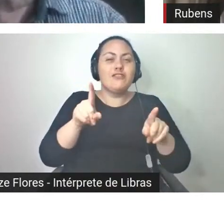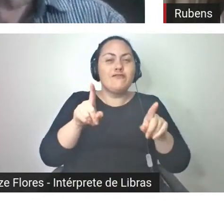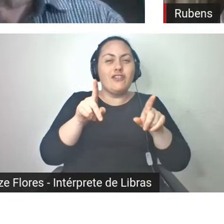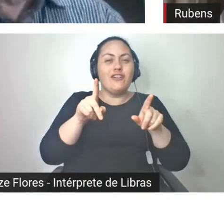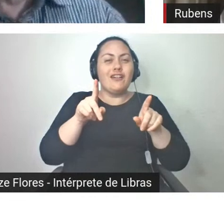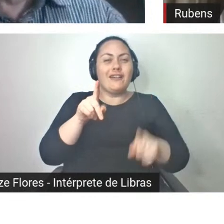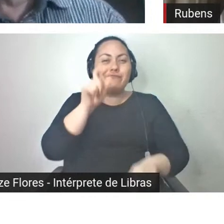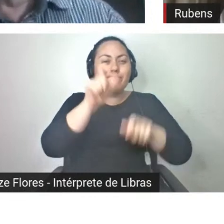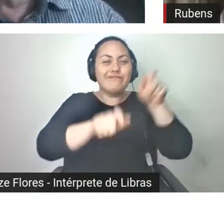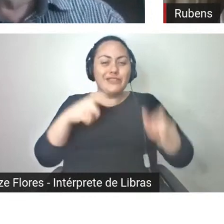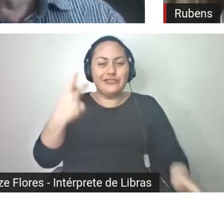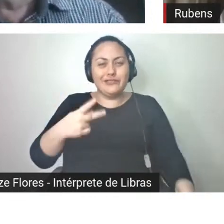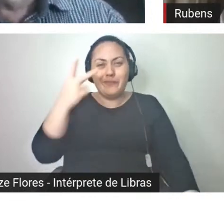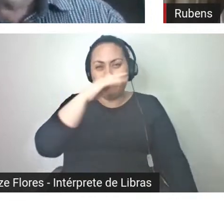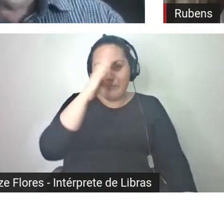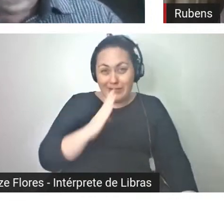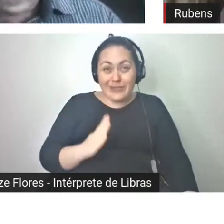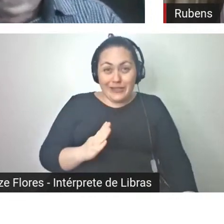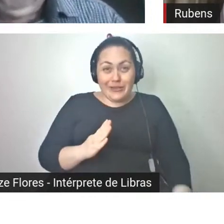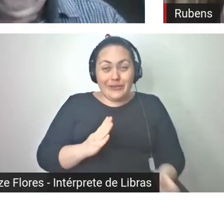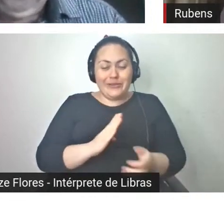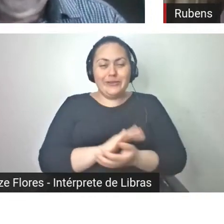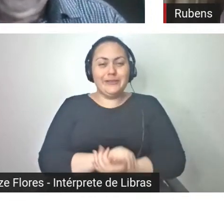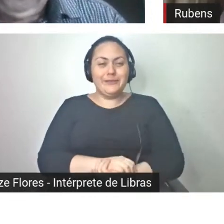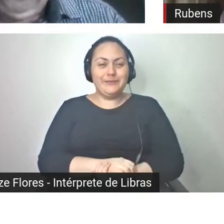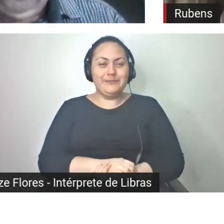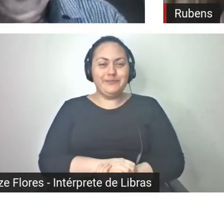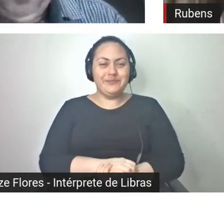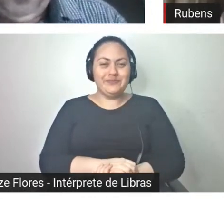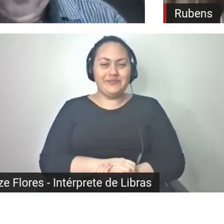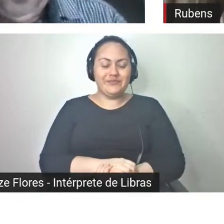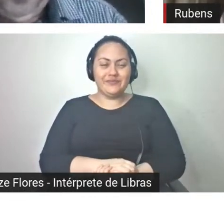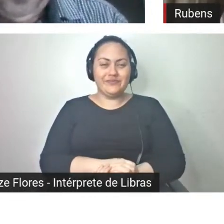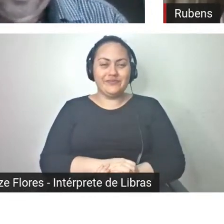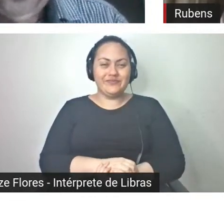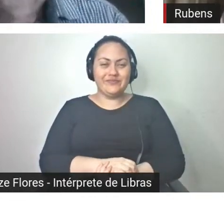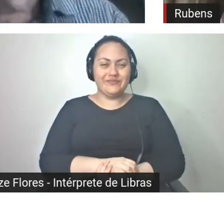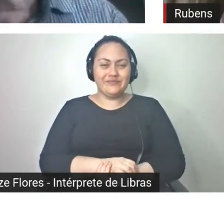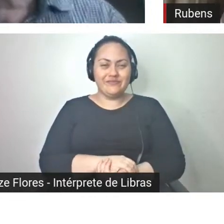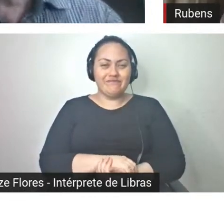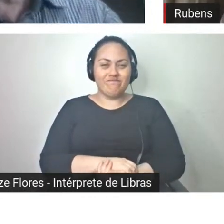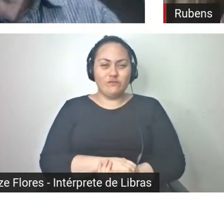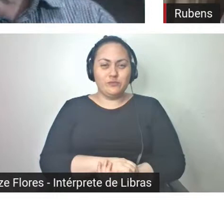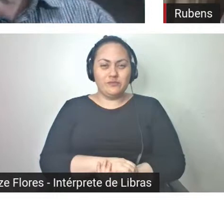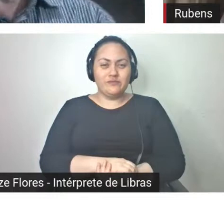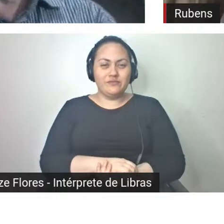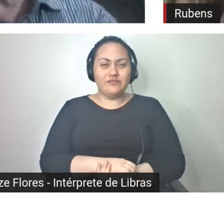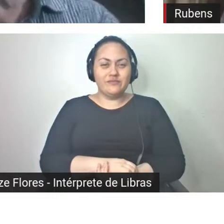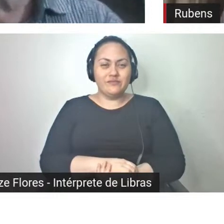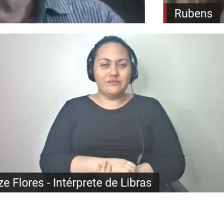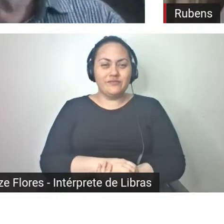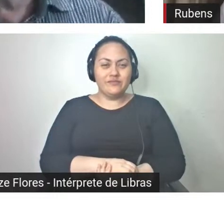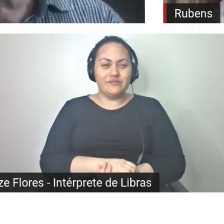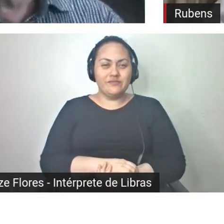brasileiro, In order to make my presentation more appealing for the Brazilian public,